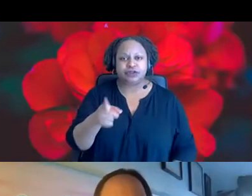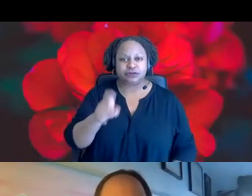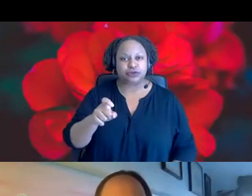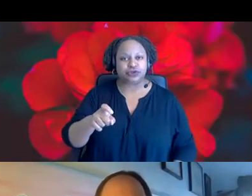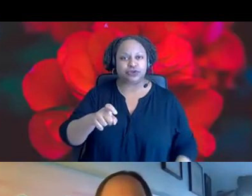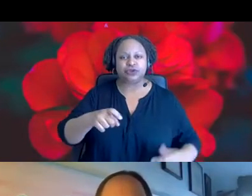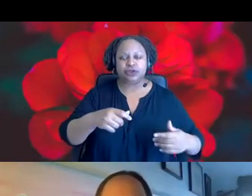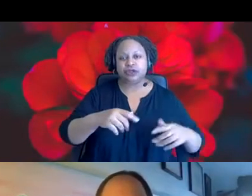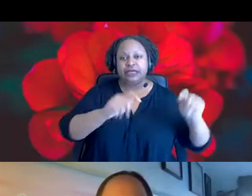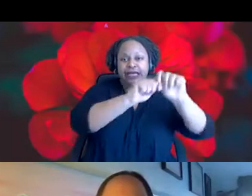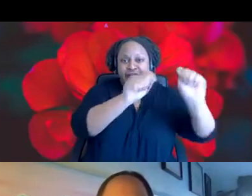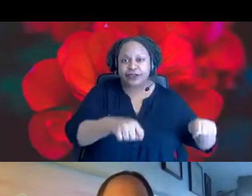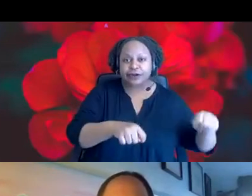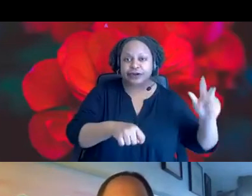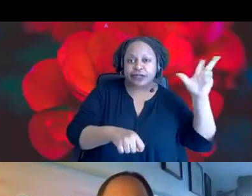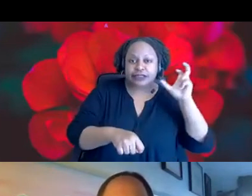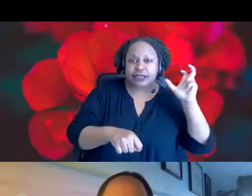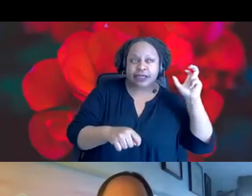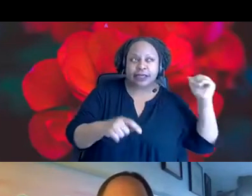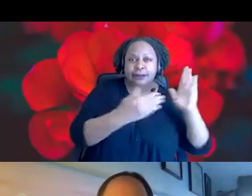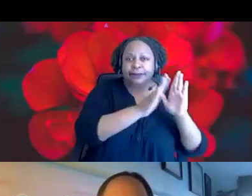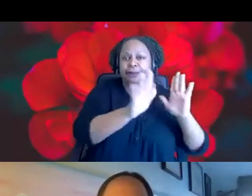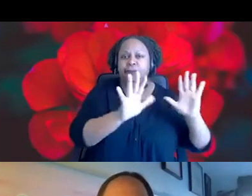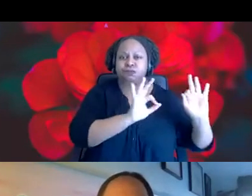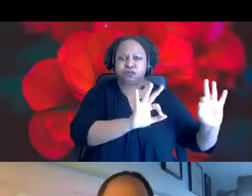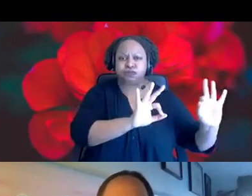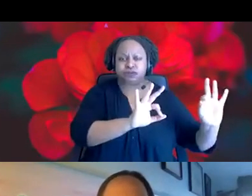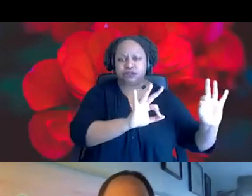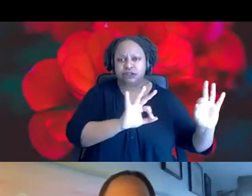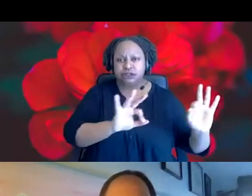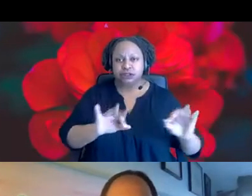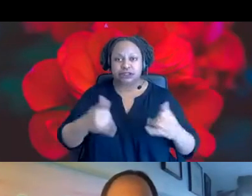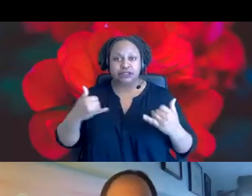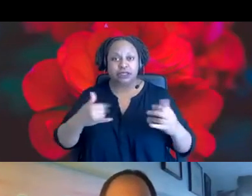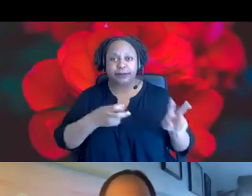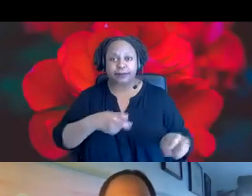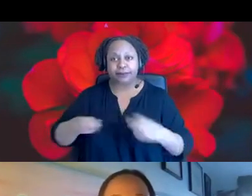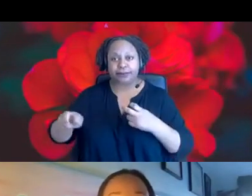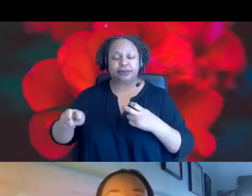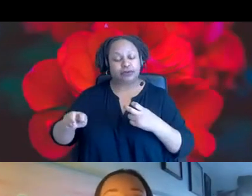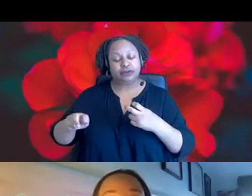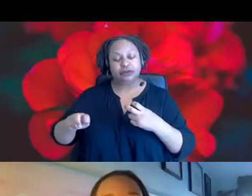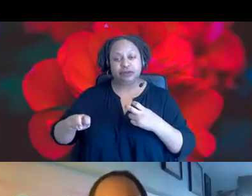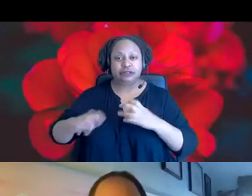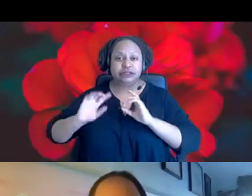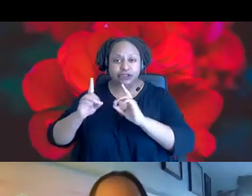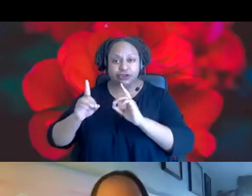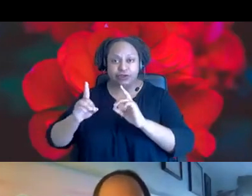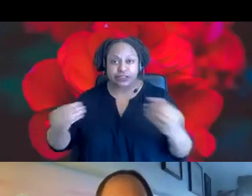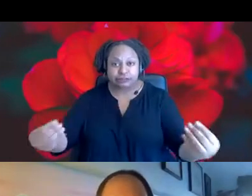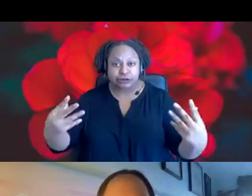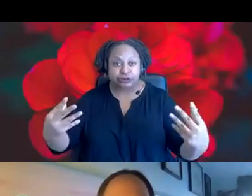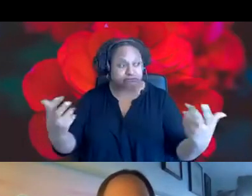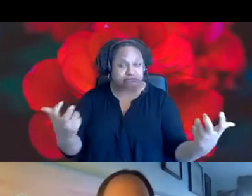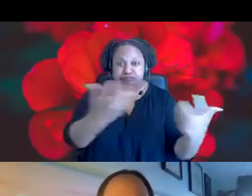space. And I think initially there were a lot of thoughts of like, how can we include digital in what